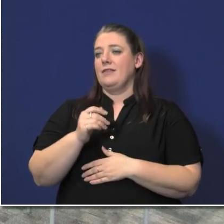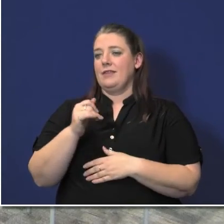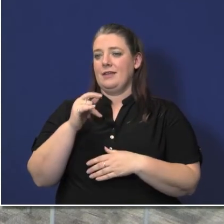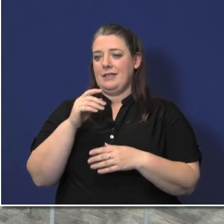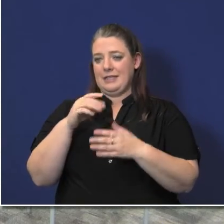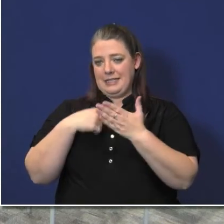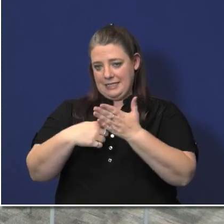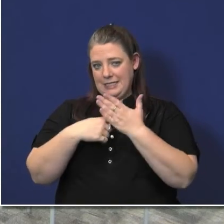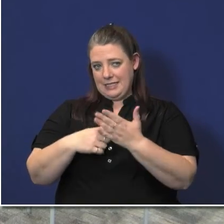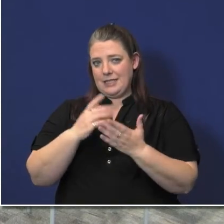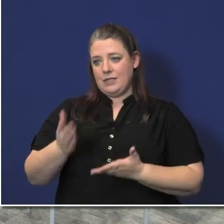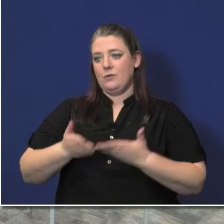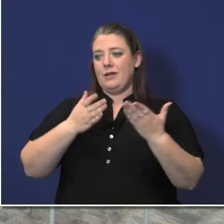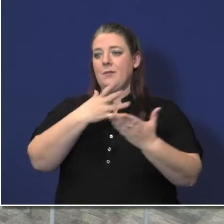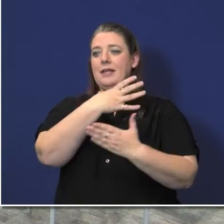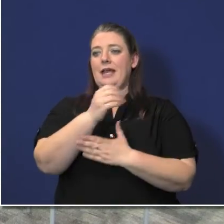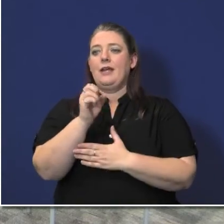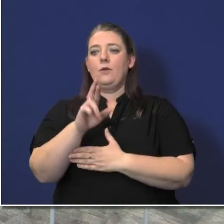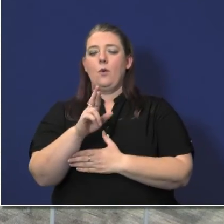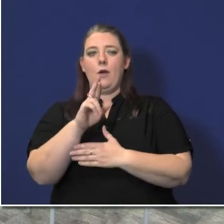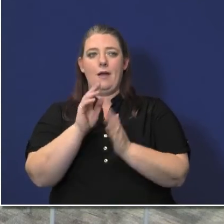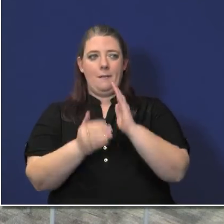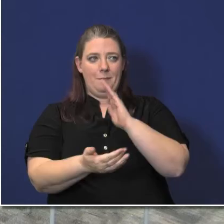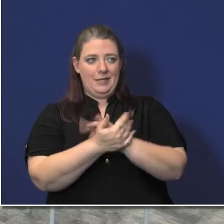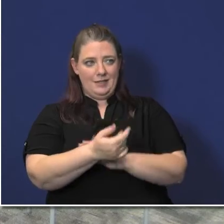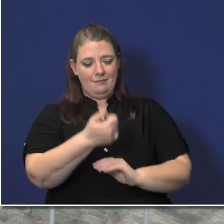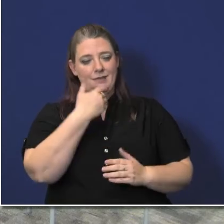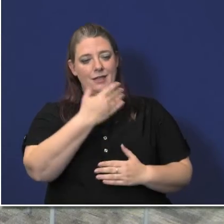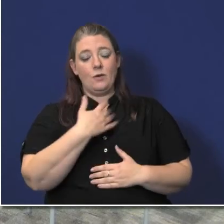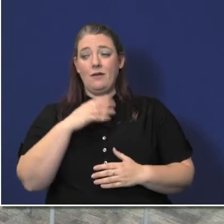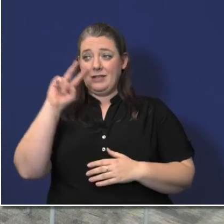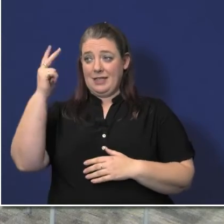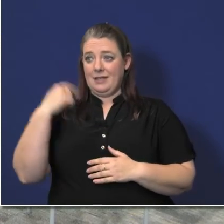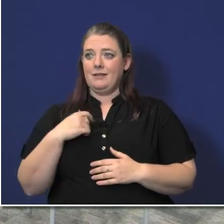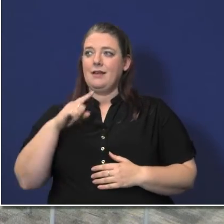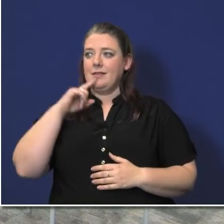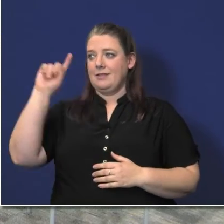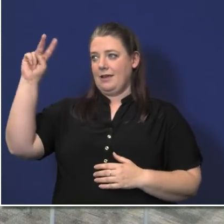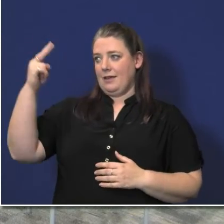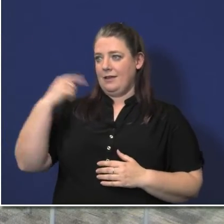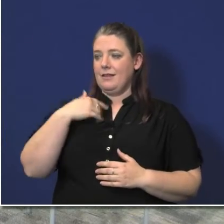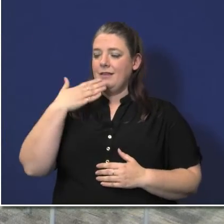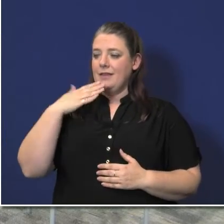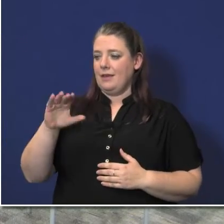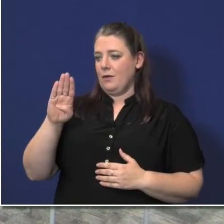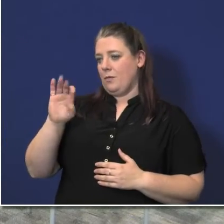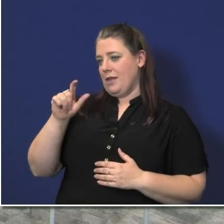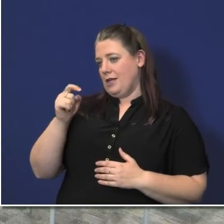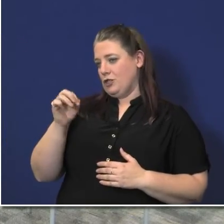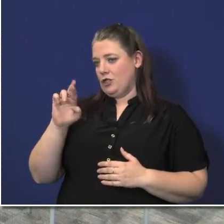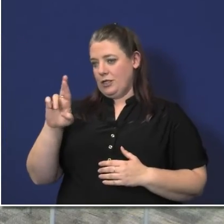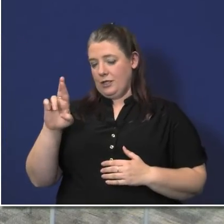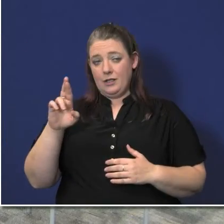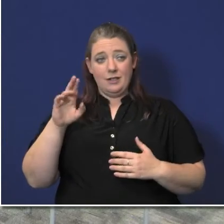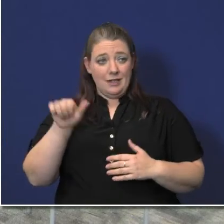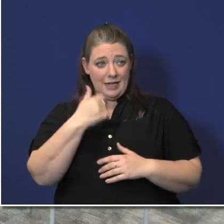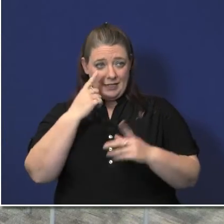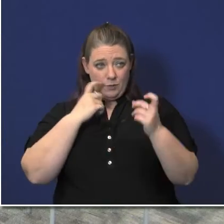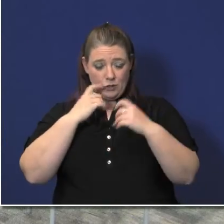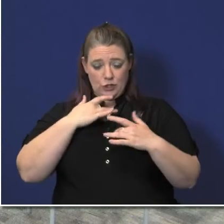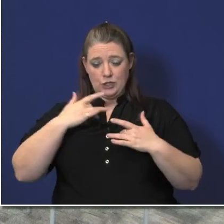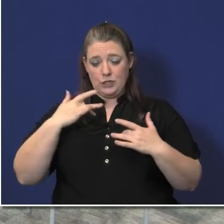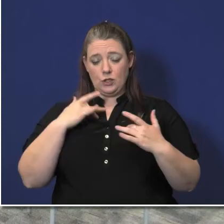as recommended and or amended. Thank you, Mr. Ryan. Do I have a second? I second. Thank you, Ms. Blackshear. Any questions or